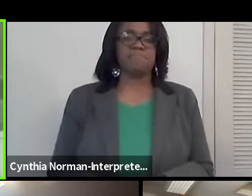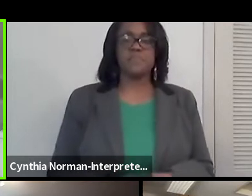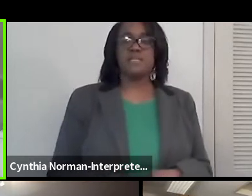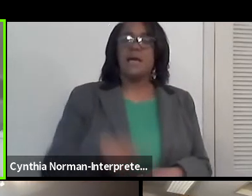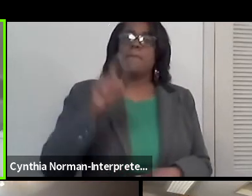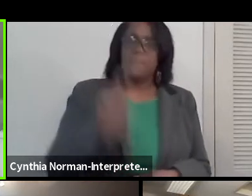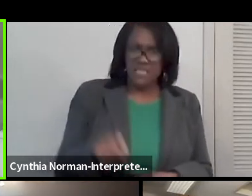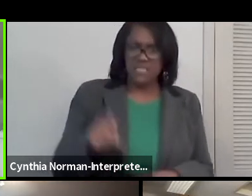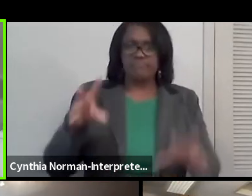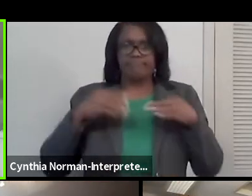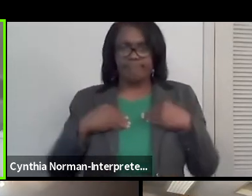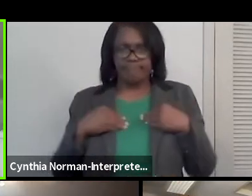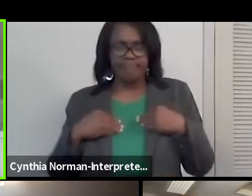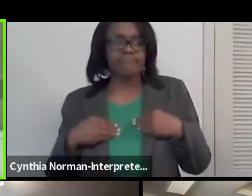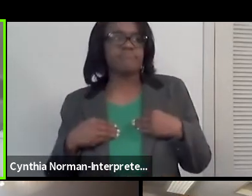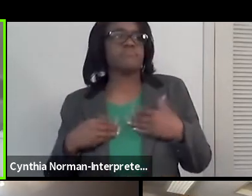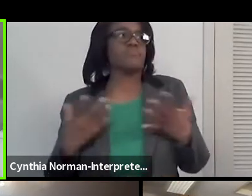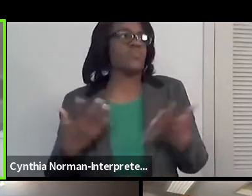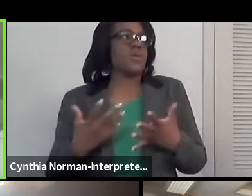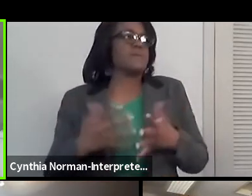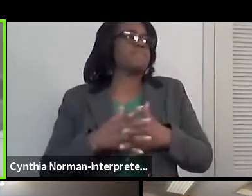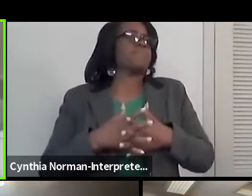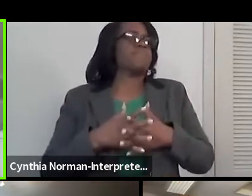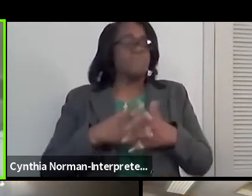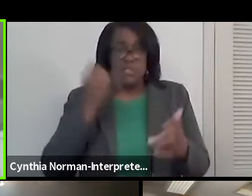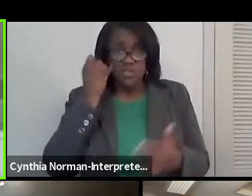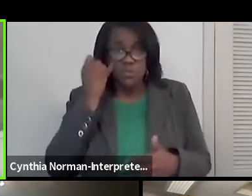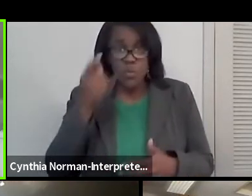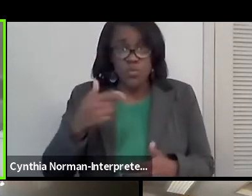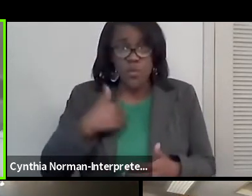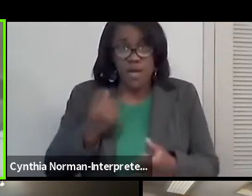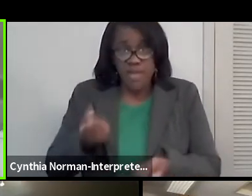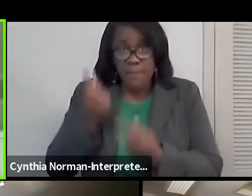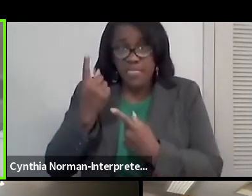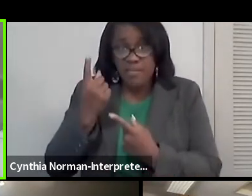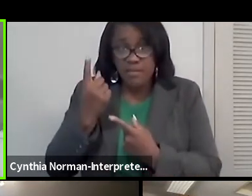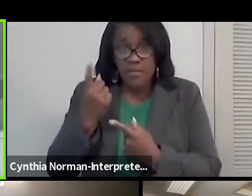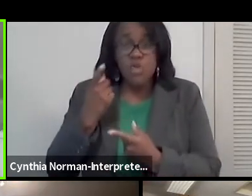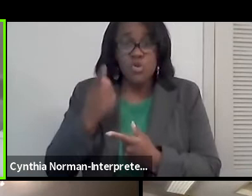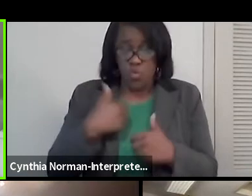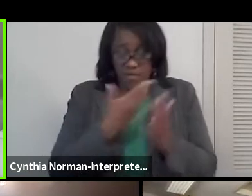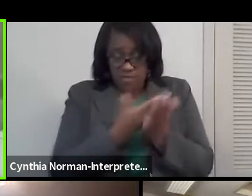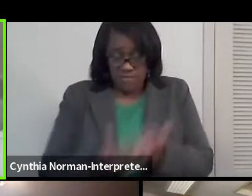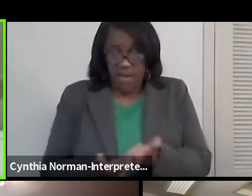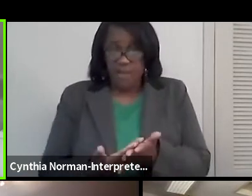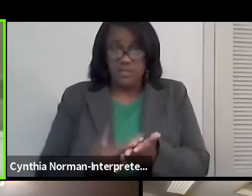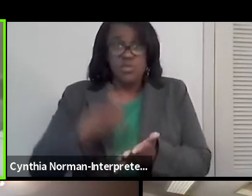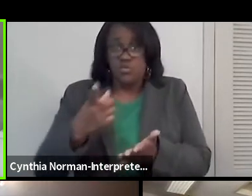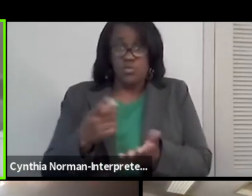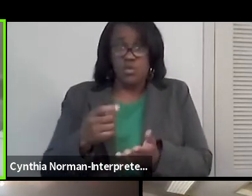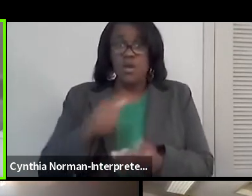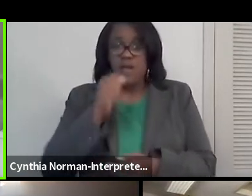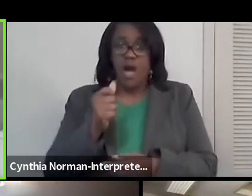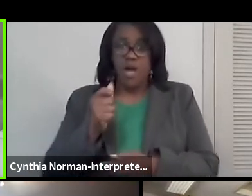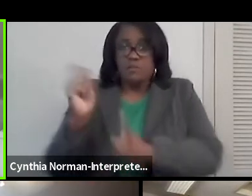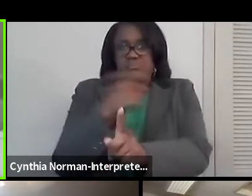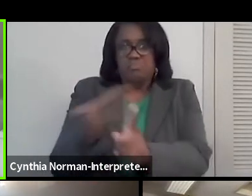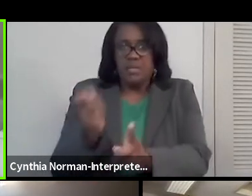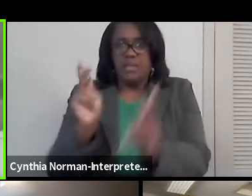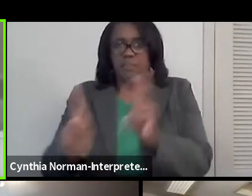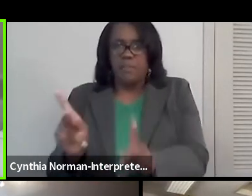with in this field is that, like, if you're having true empathy and you've got your facts in your pocket and you're not throwing them at people,